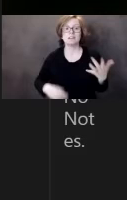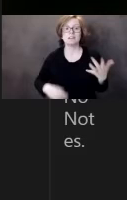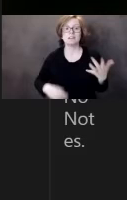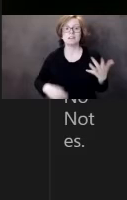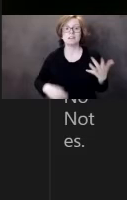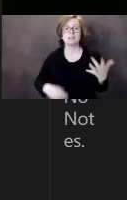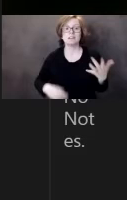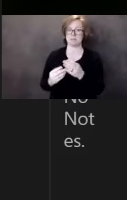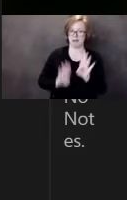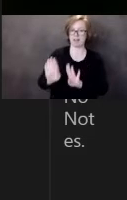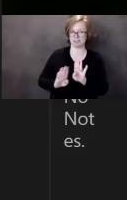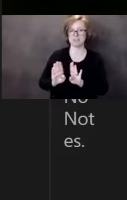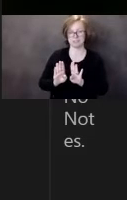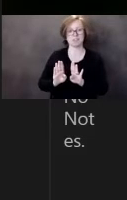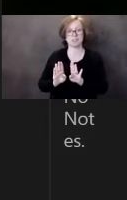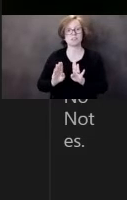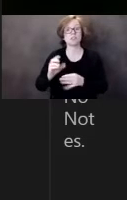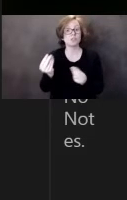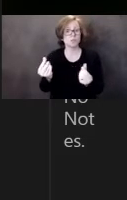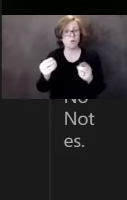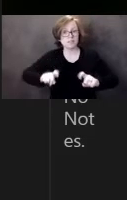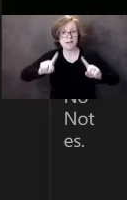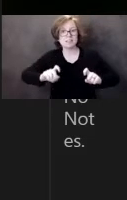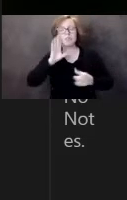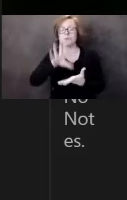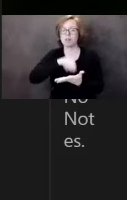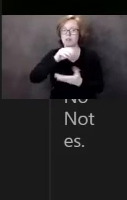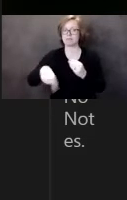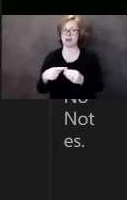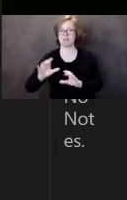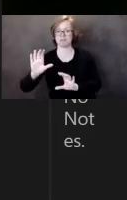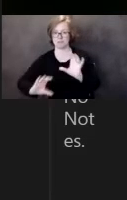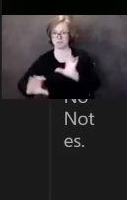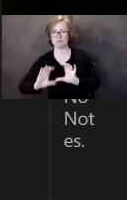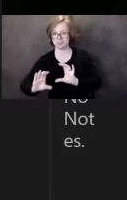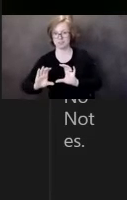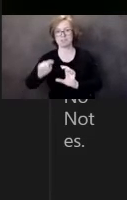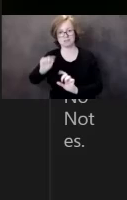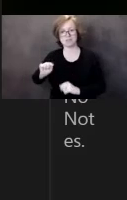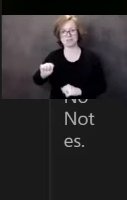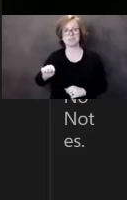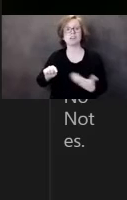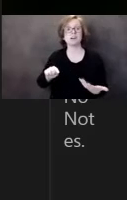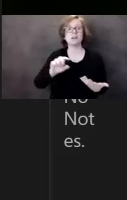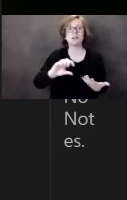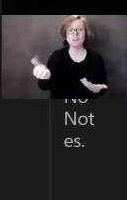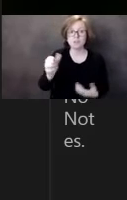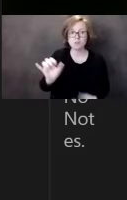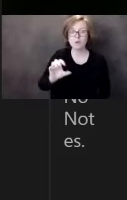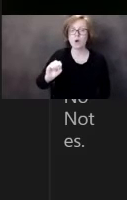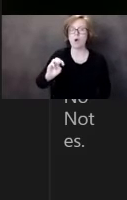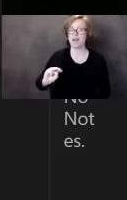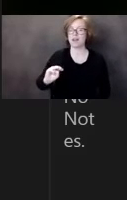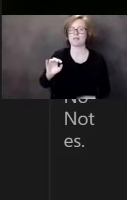test information about the chemistry of your soils, and you'll get some other information about the OM, organic matter.